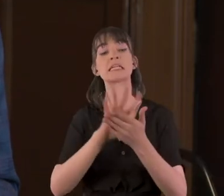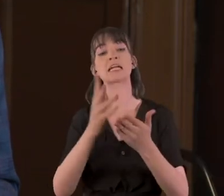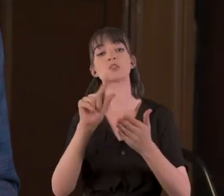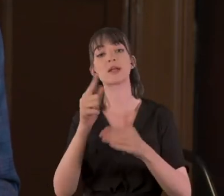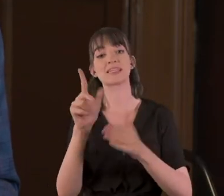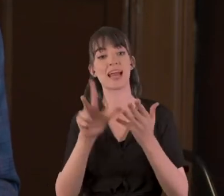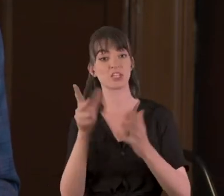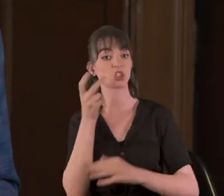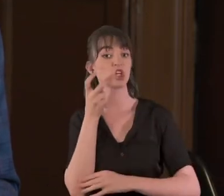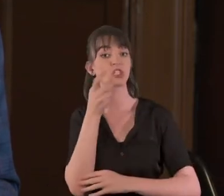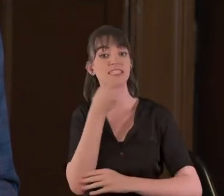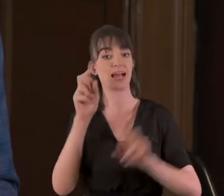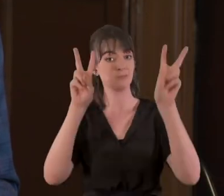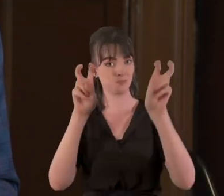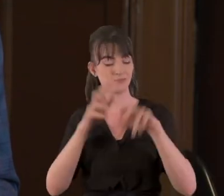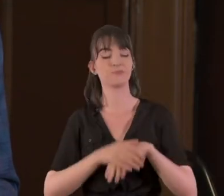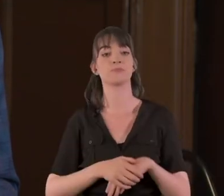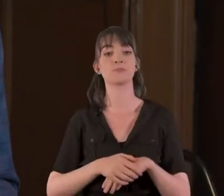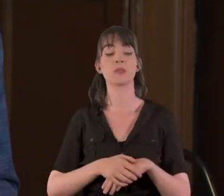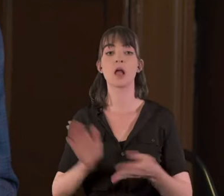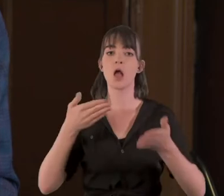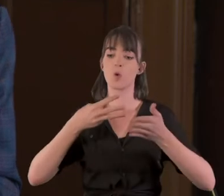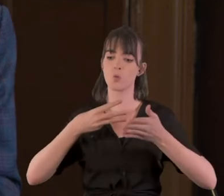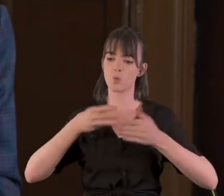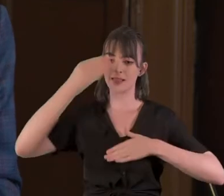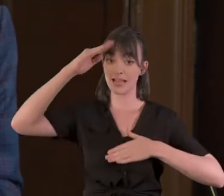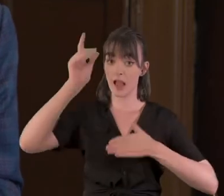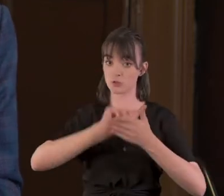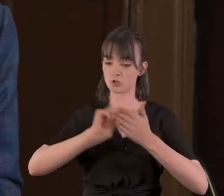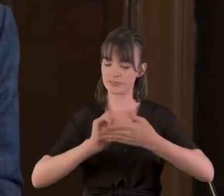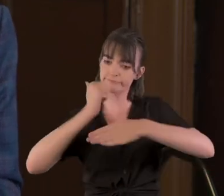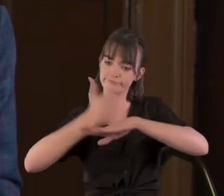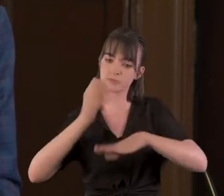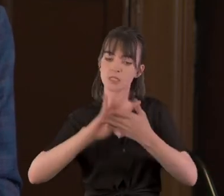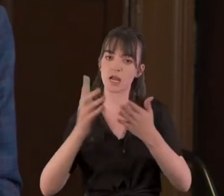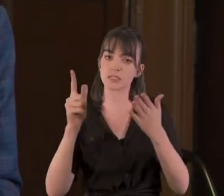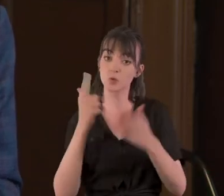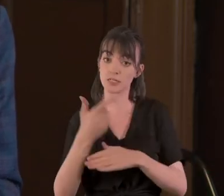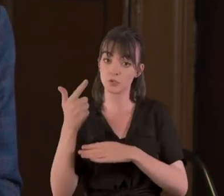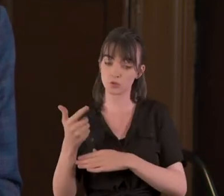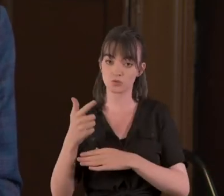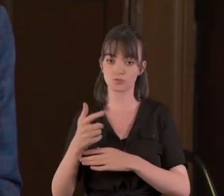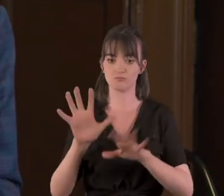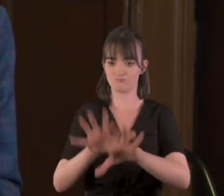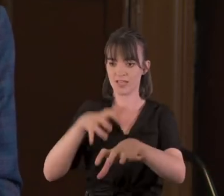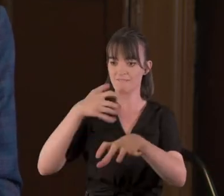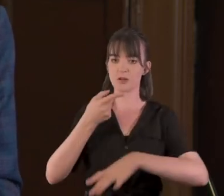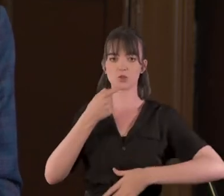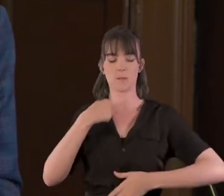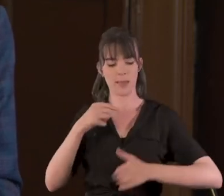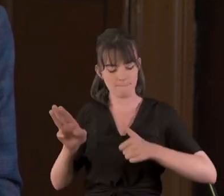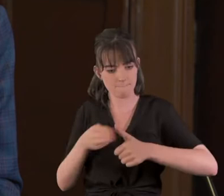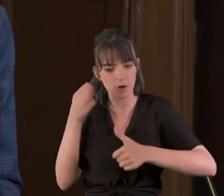Commons: "When the Irish Treaty was being shaped in 1922, I was instructed by the Cabinet to prepare that part of the